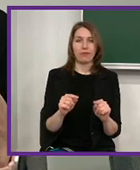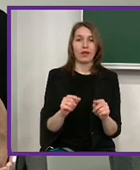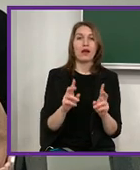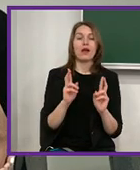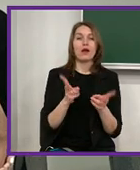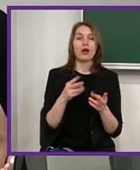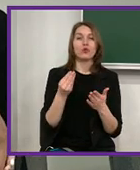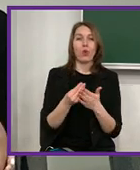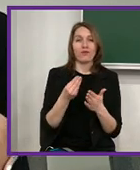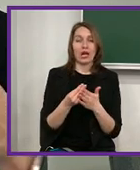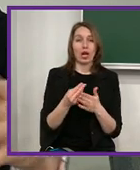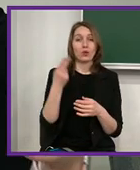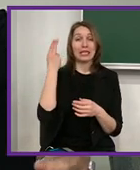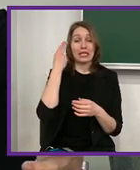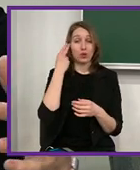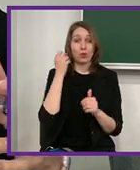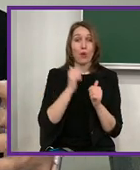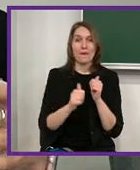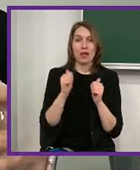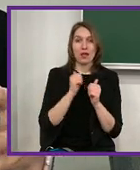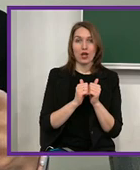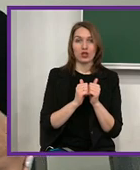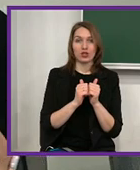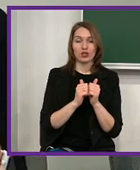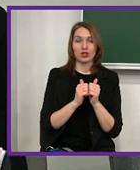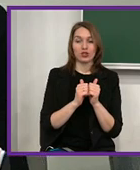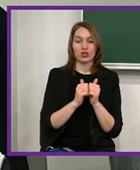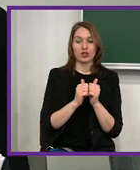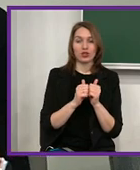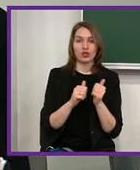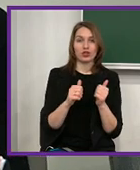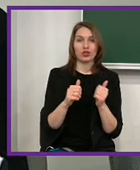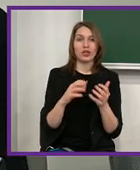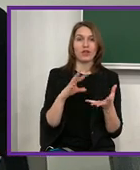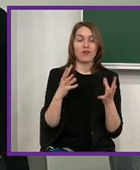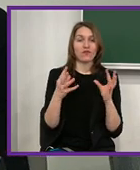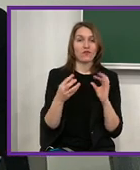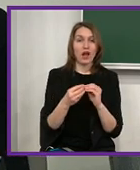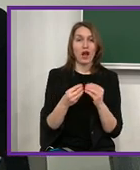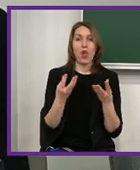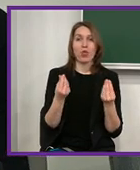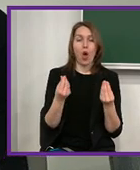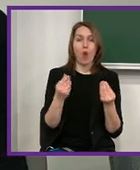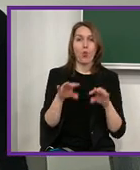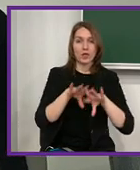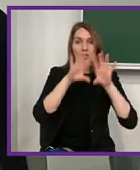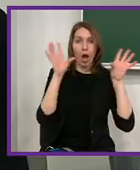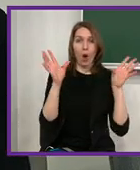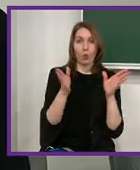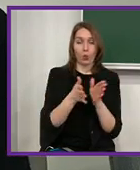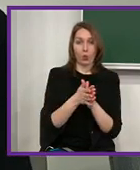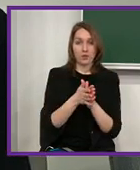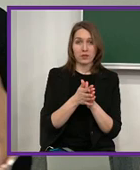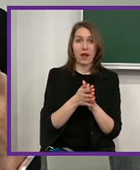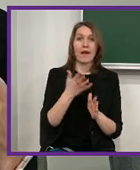suppliers to audit or to have other measures against. But if you take the risk to the rights holders, the risk to